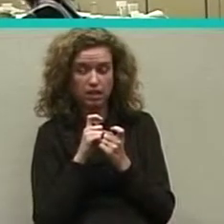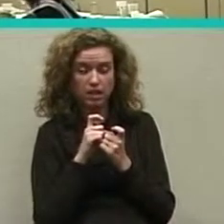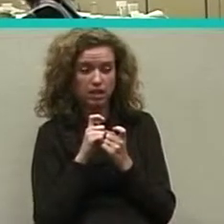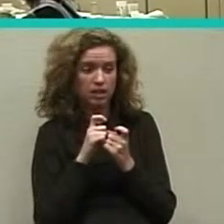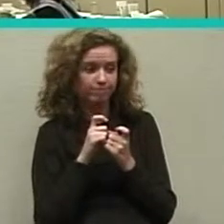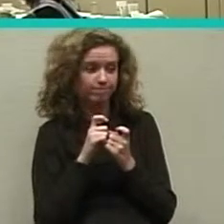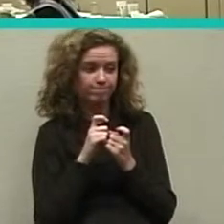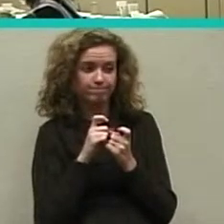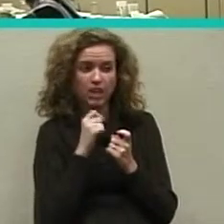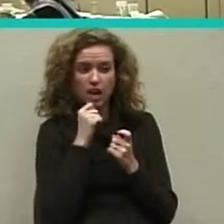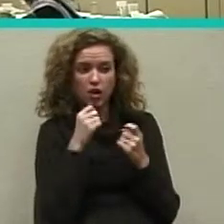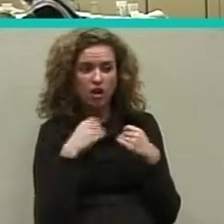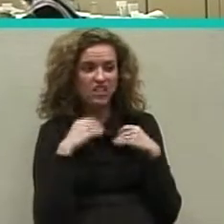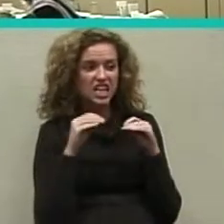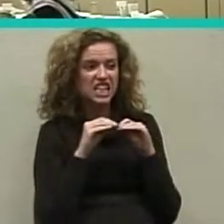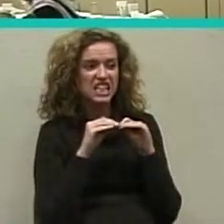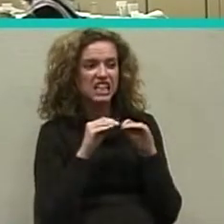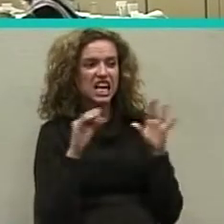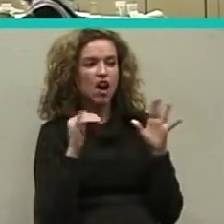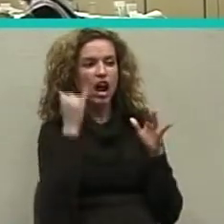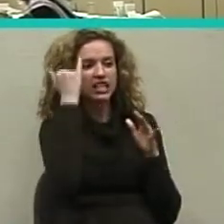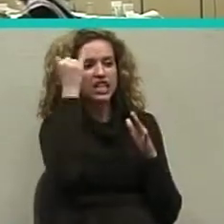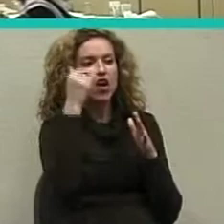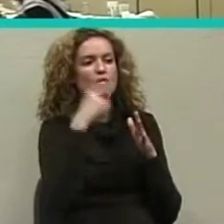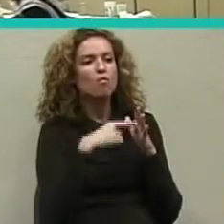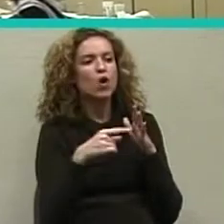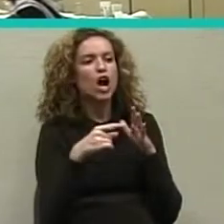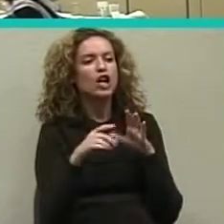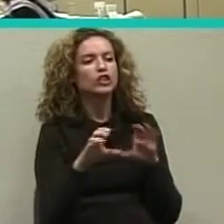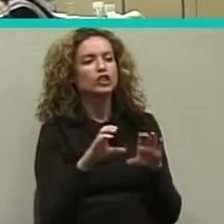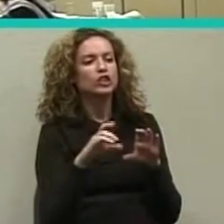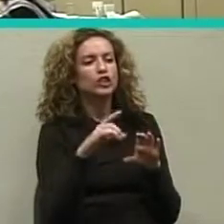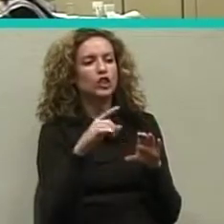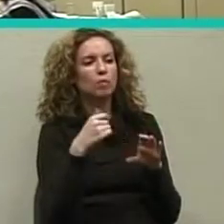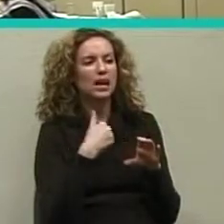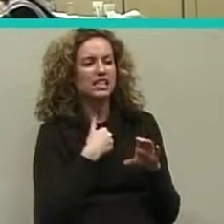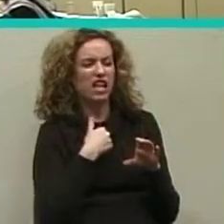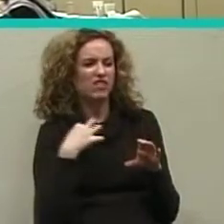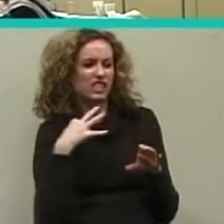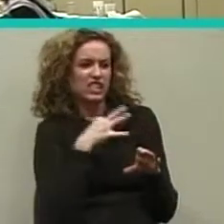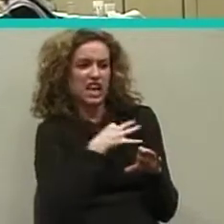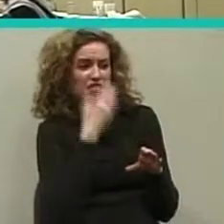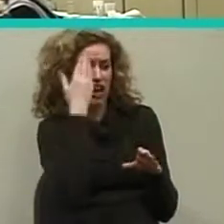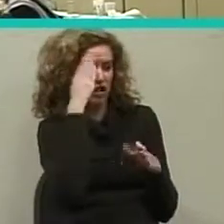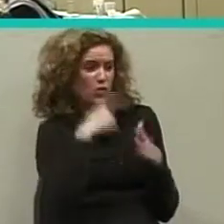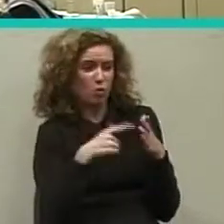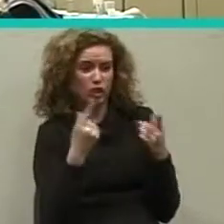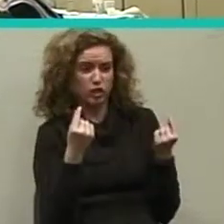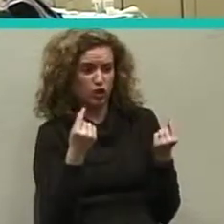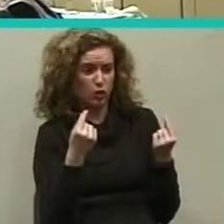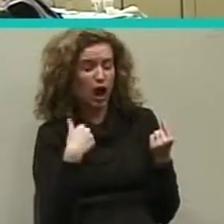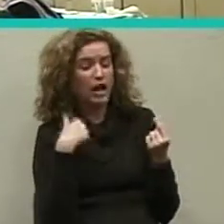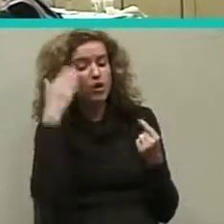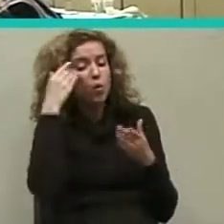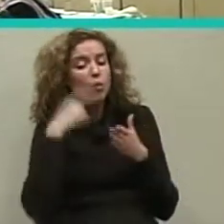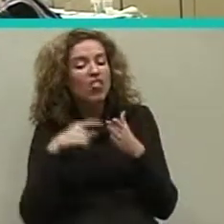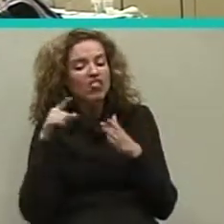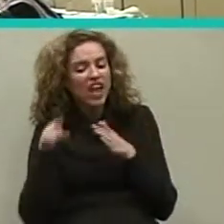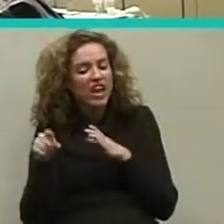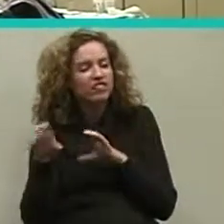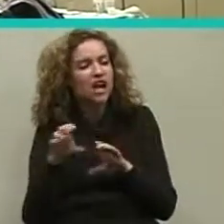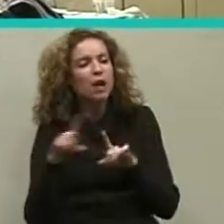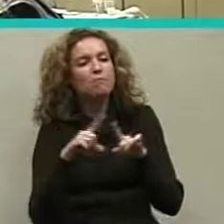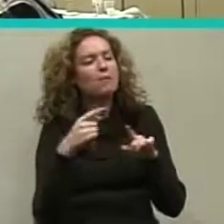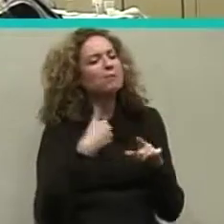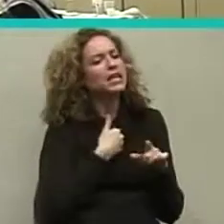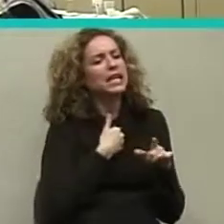I don't get a real clear sense of what I'm supposed to do as a staff member. I've got a good idea of what they've done, but I don't know what that tells me about what I'm going to do, right? What's going to be